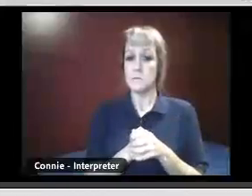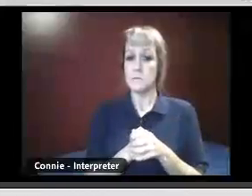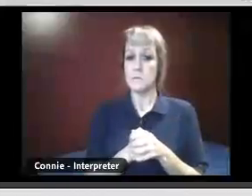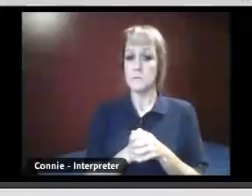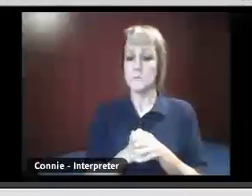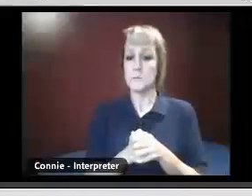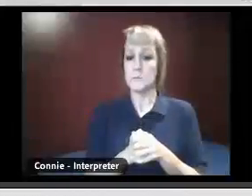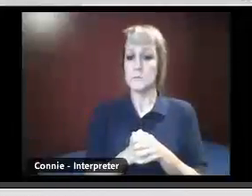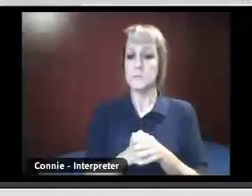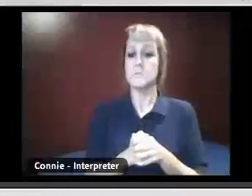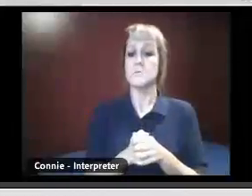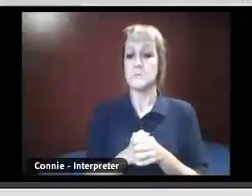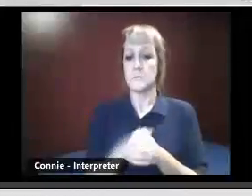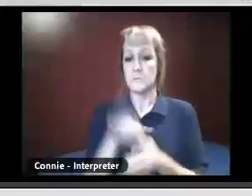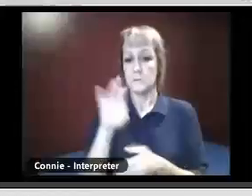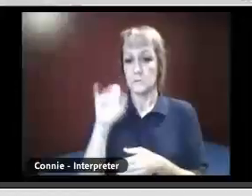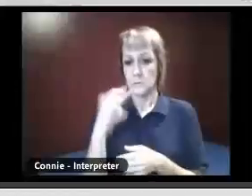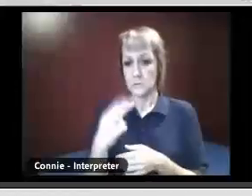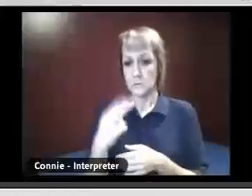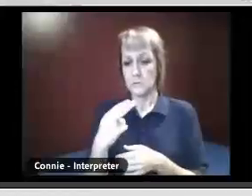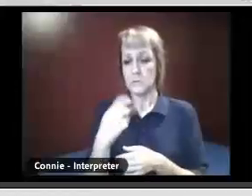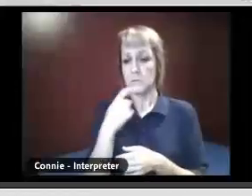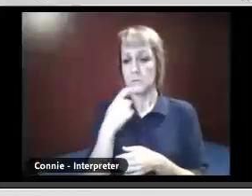Let's see. It looks like Beth is bringing one up here.